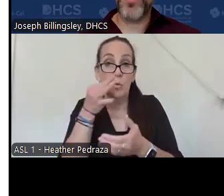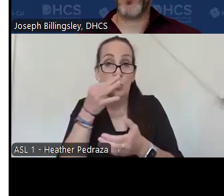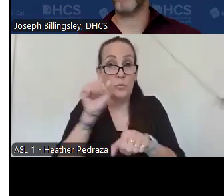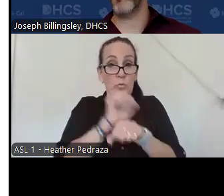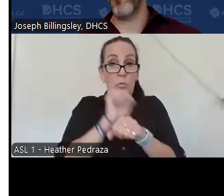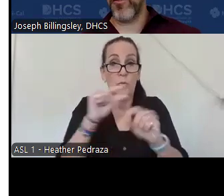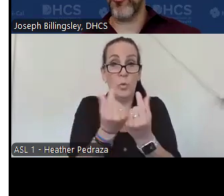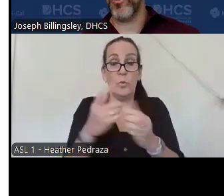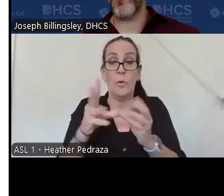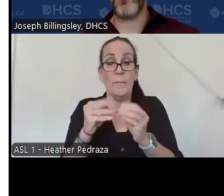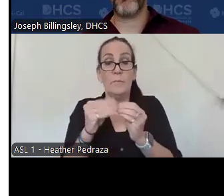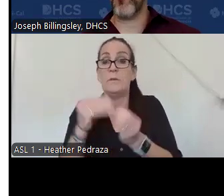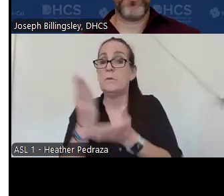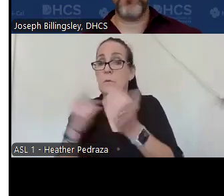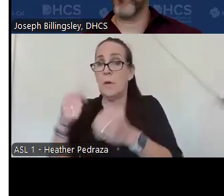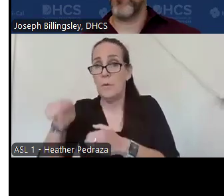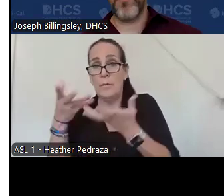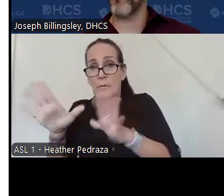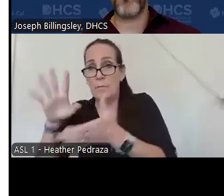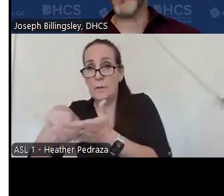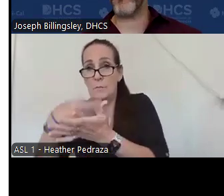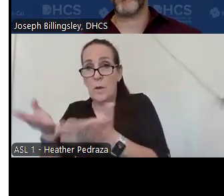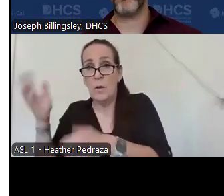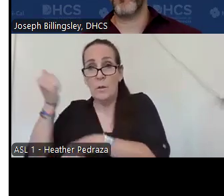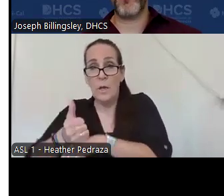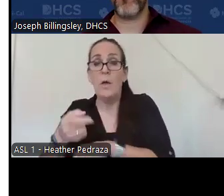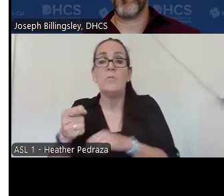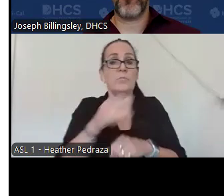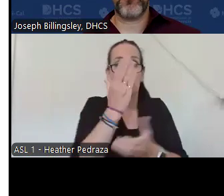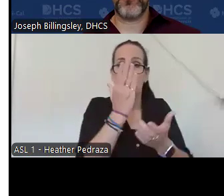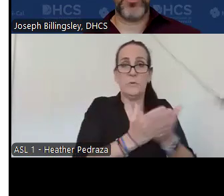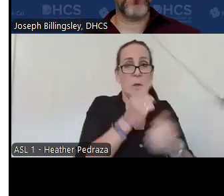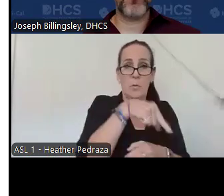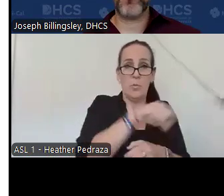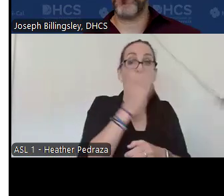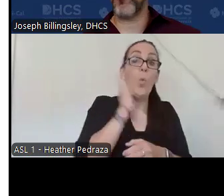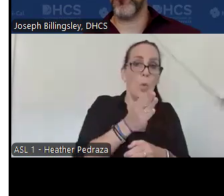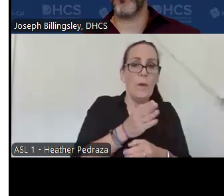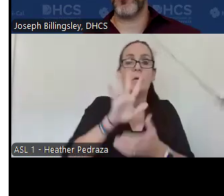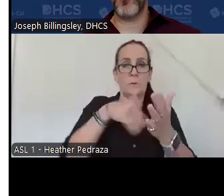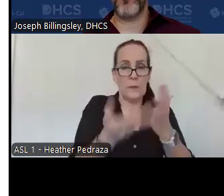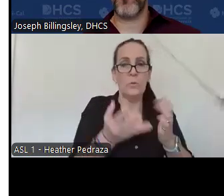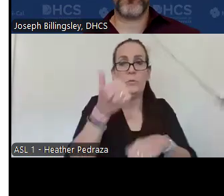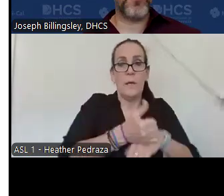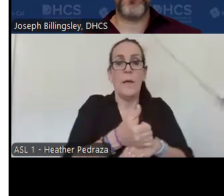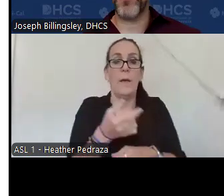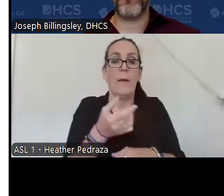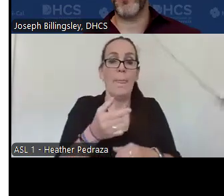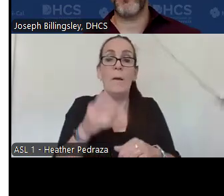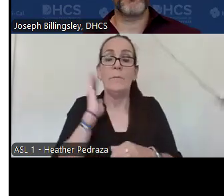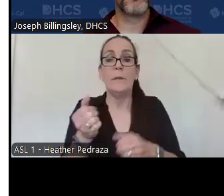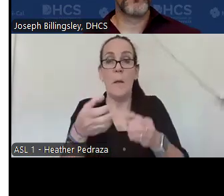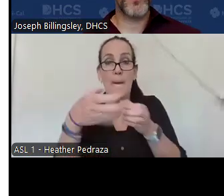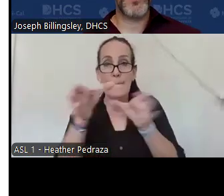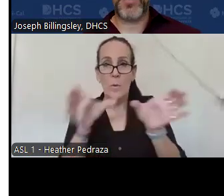are already scheduled and those that are going to be scheduled, as well as any other breakout meetings or small group or small committee meetings that we